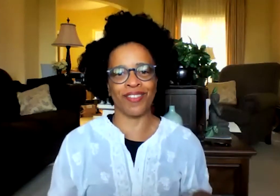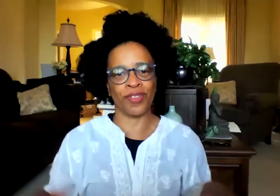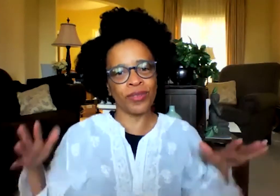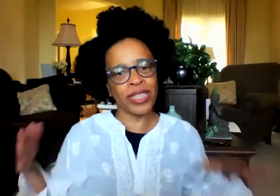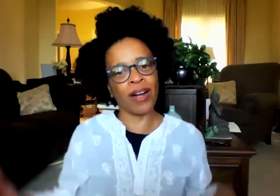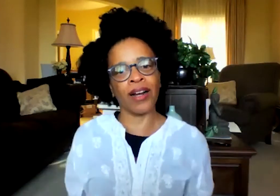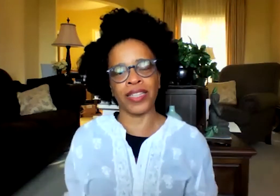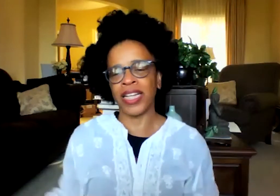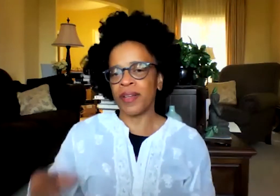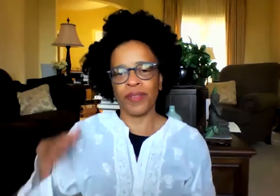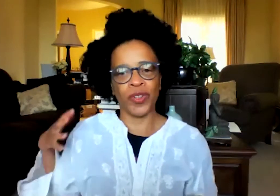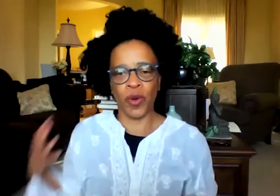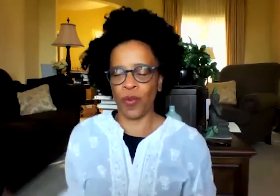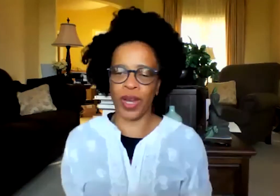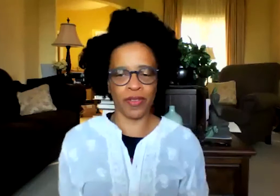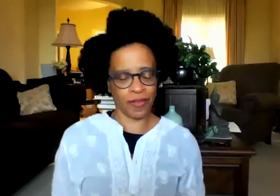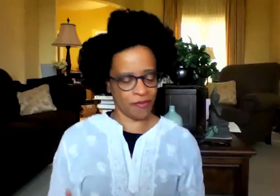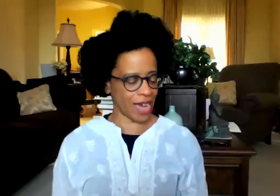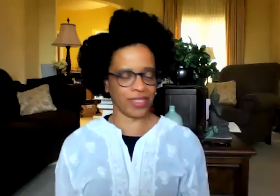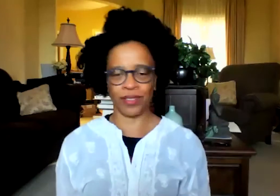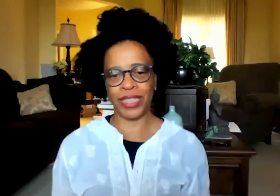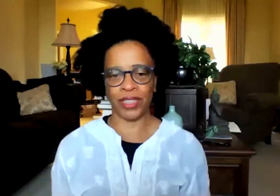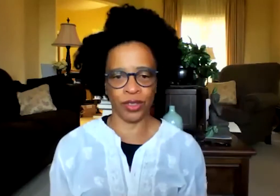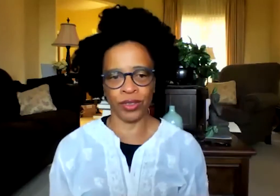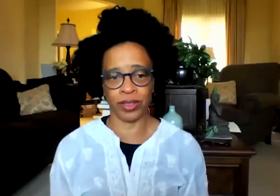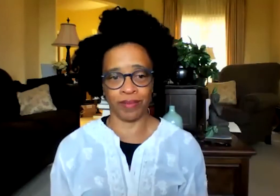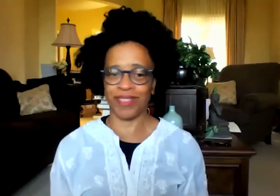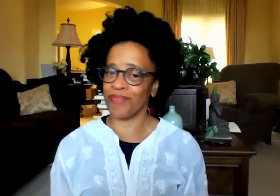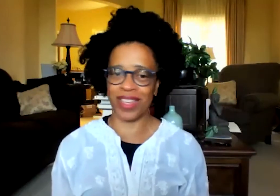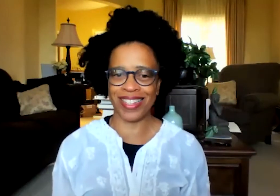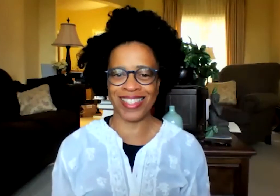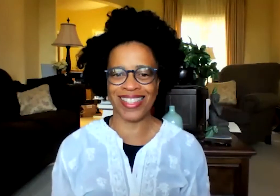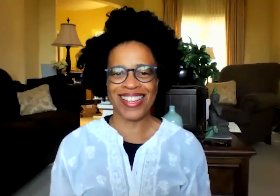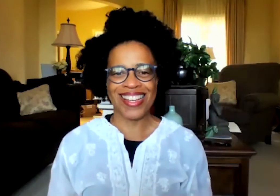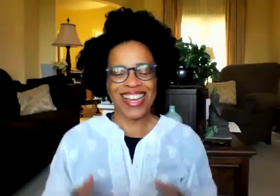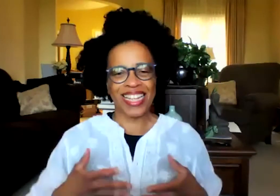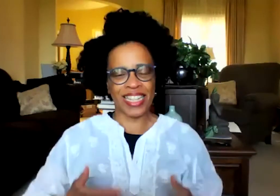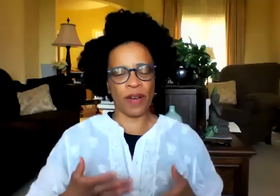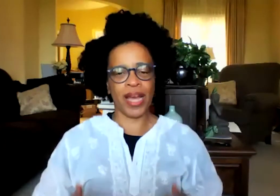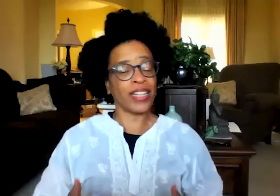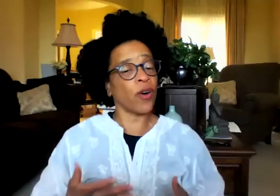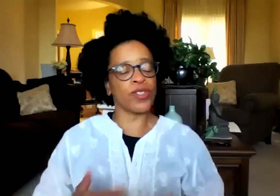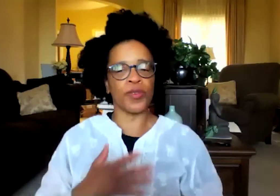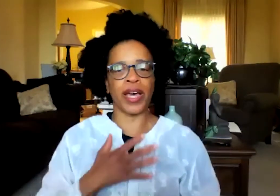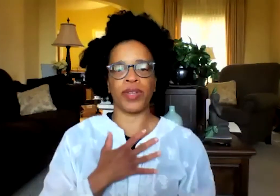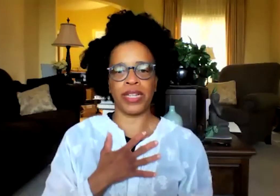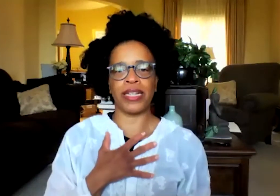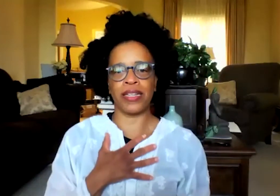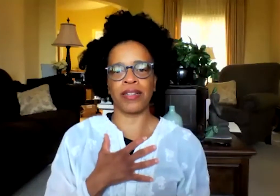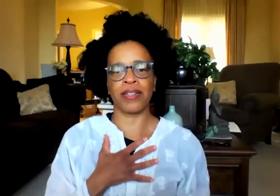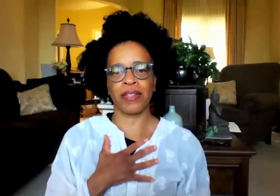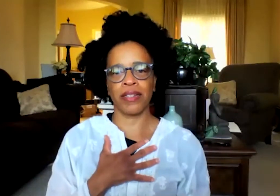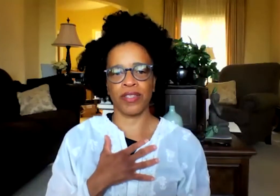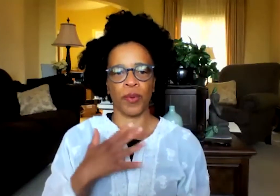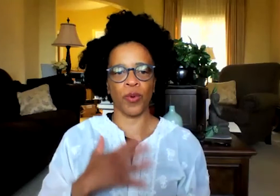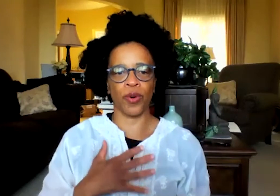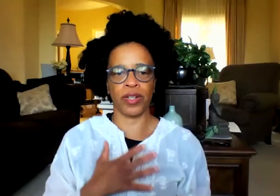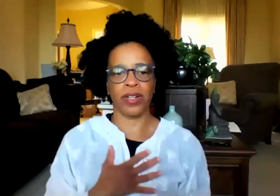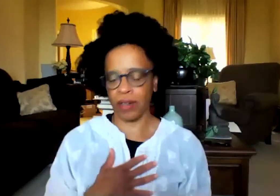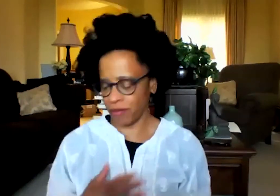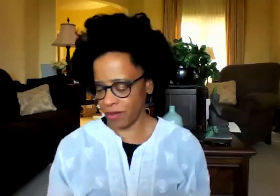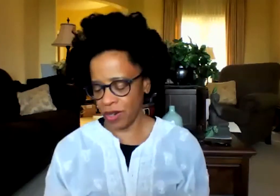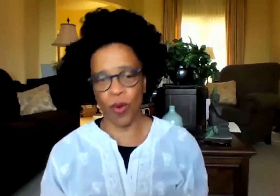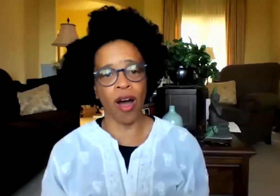that sense of who we are, and where the fact that we can do some things, and also that we need the